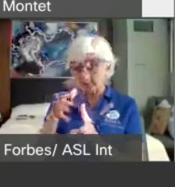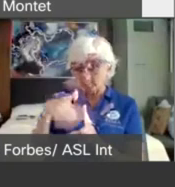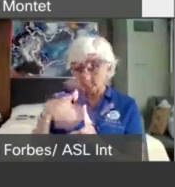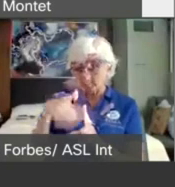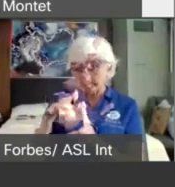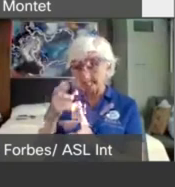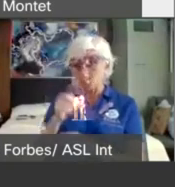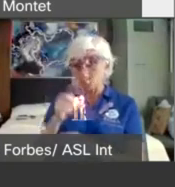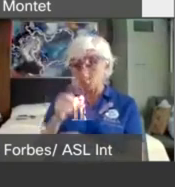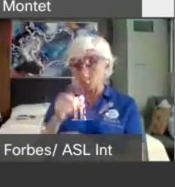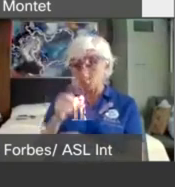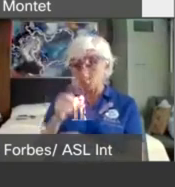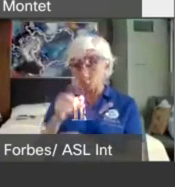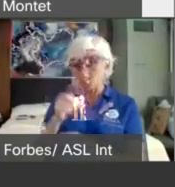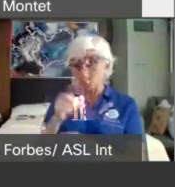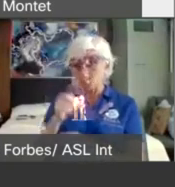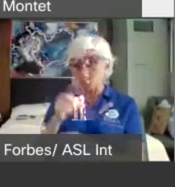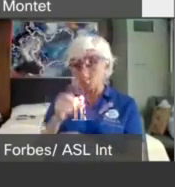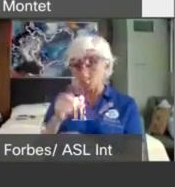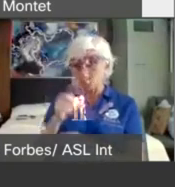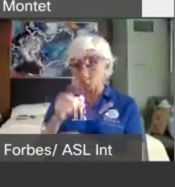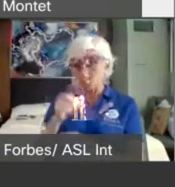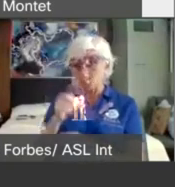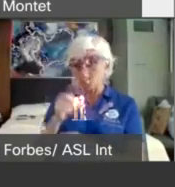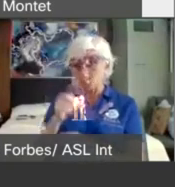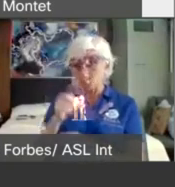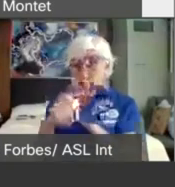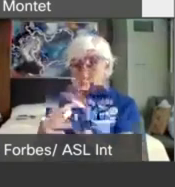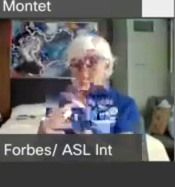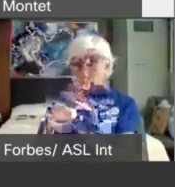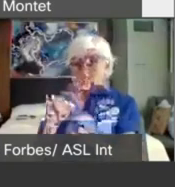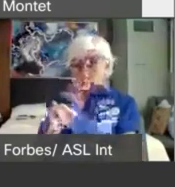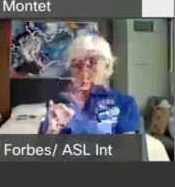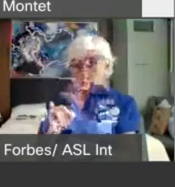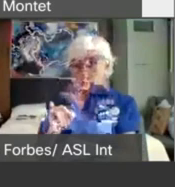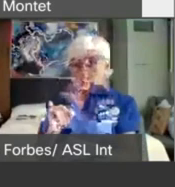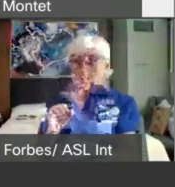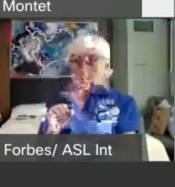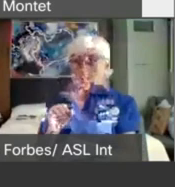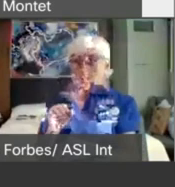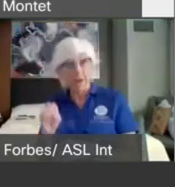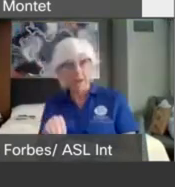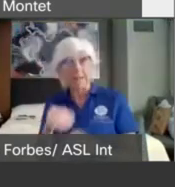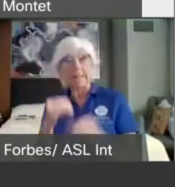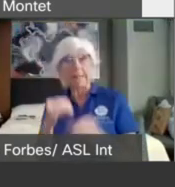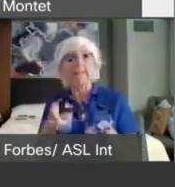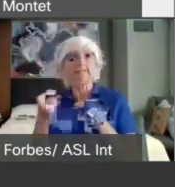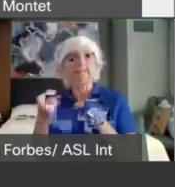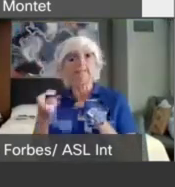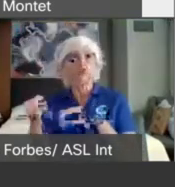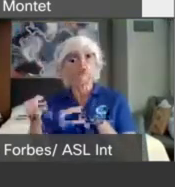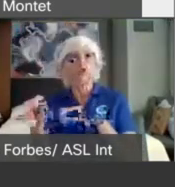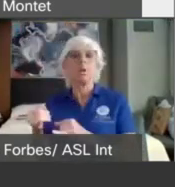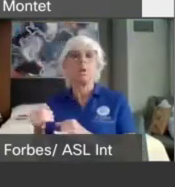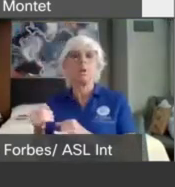the interest rate? Yes, ma'am. On the individual side, primary residences carry a different interest rate